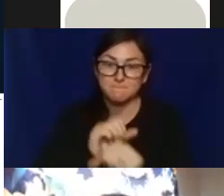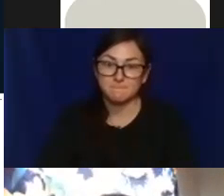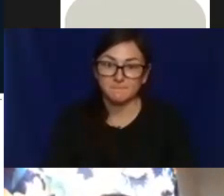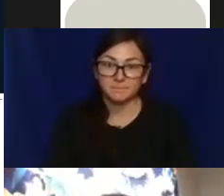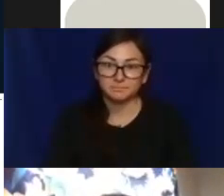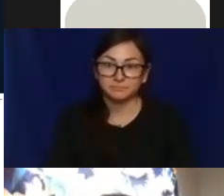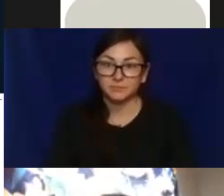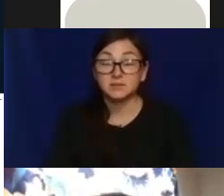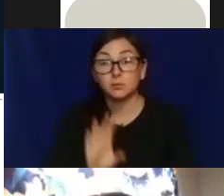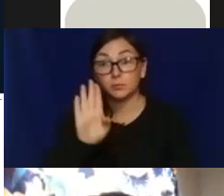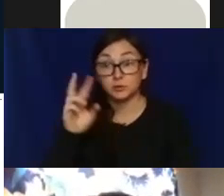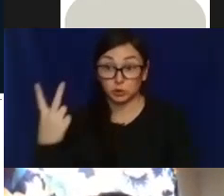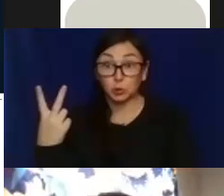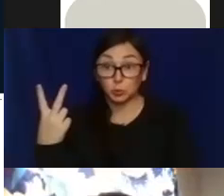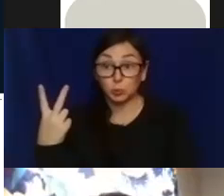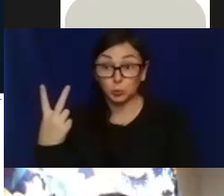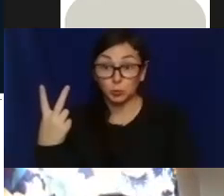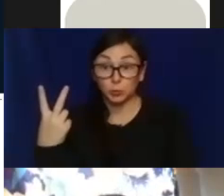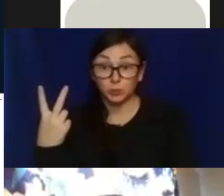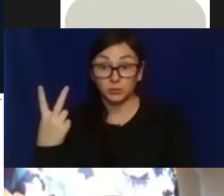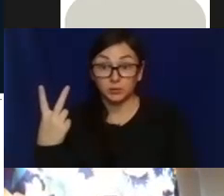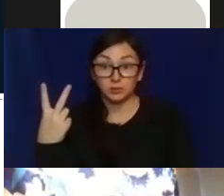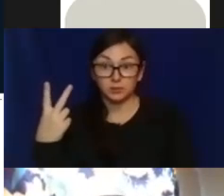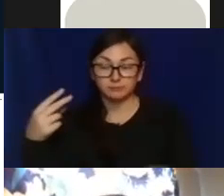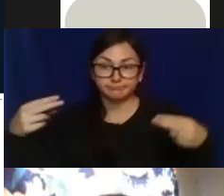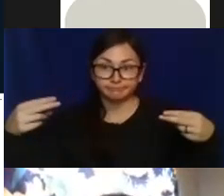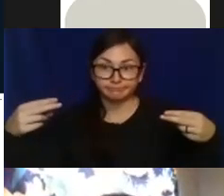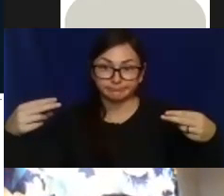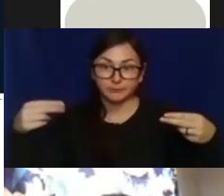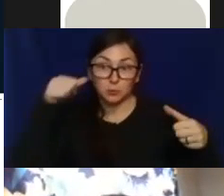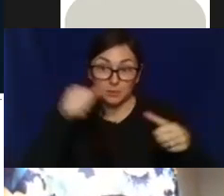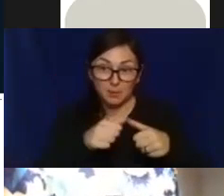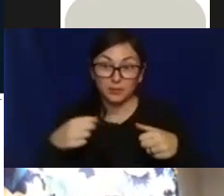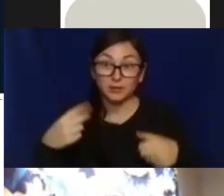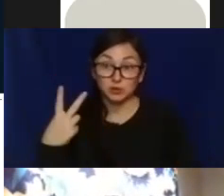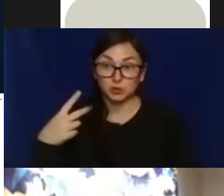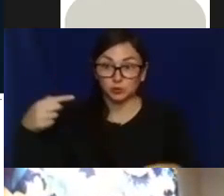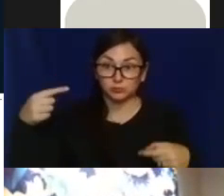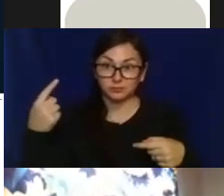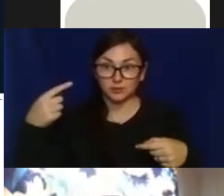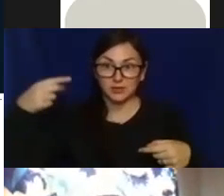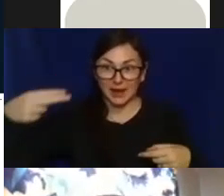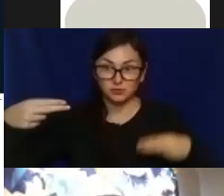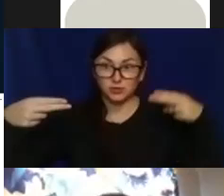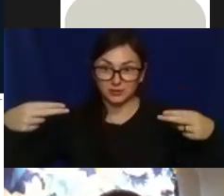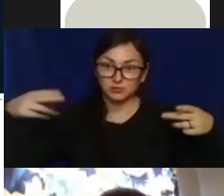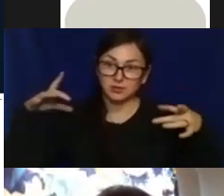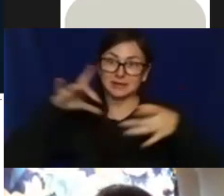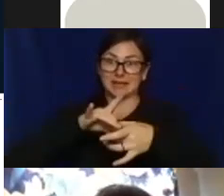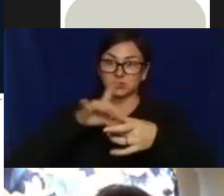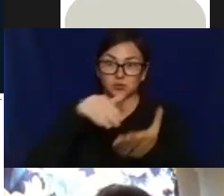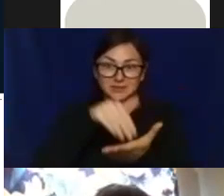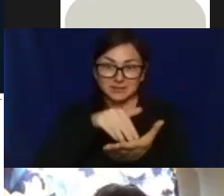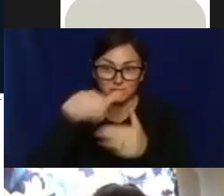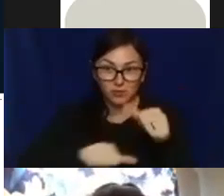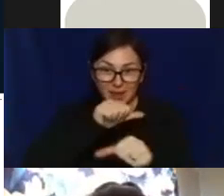okay? Because I don't have the subscript function here. And E represents